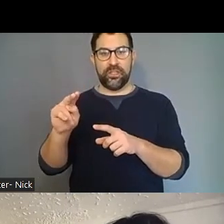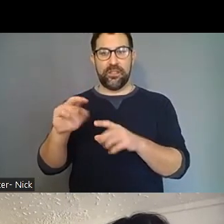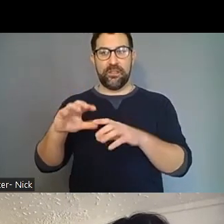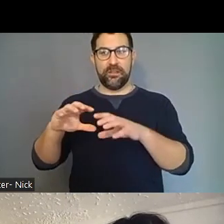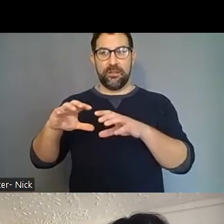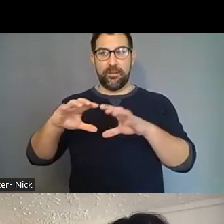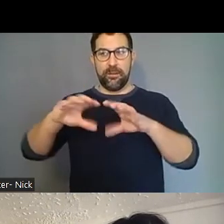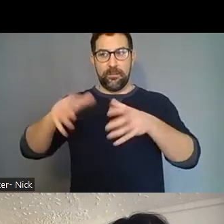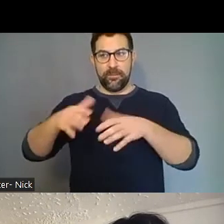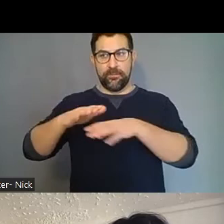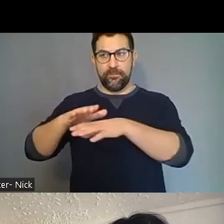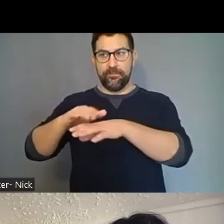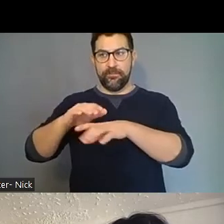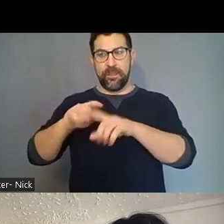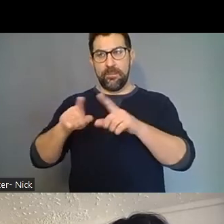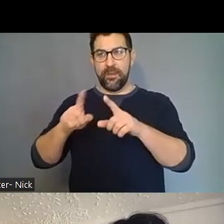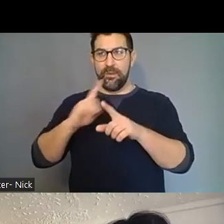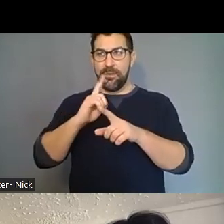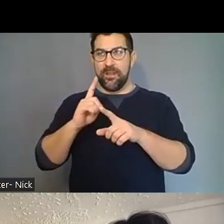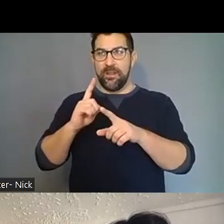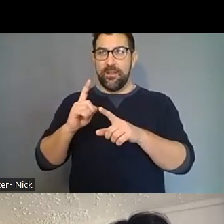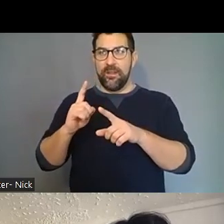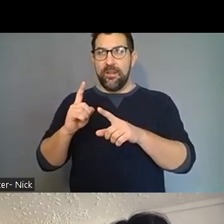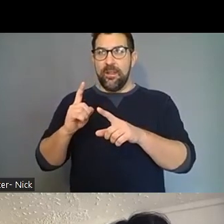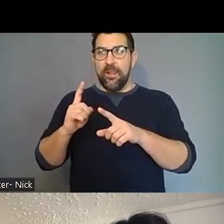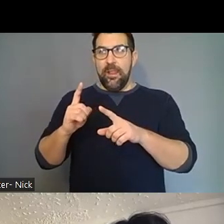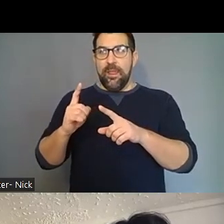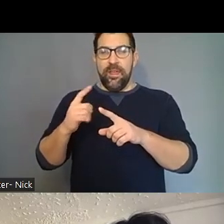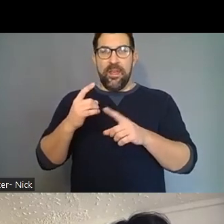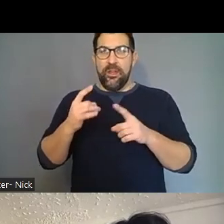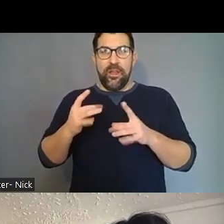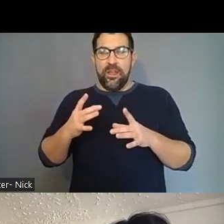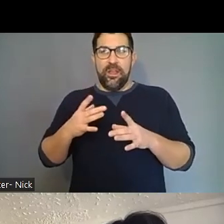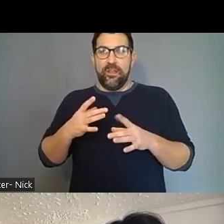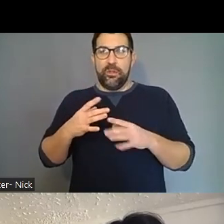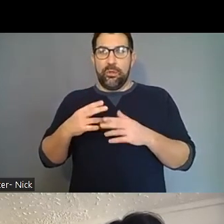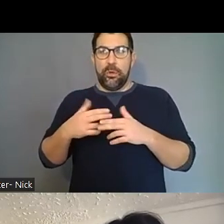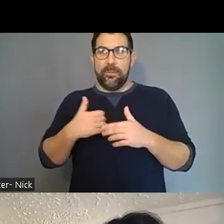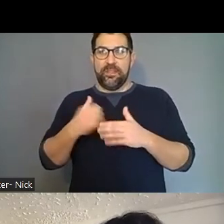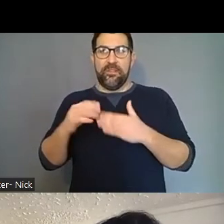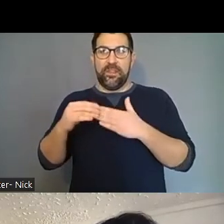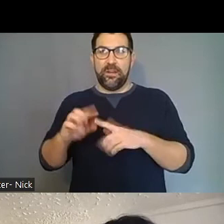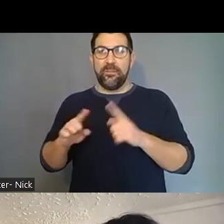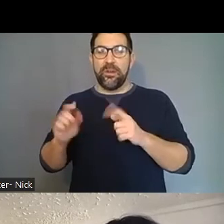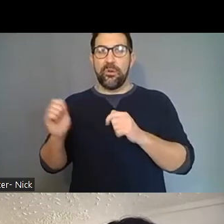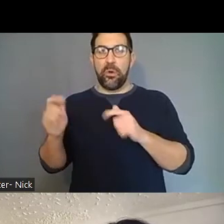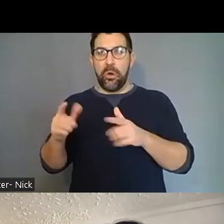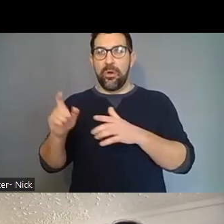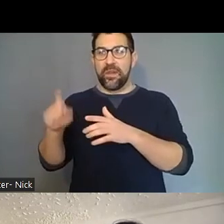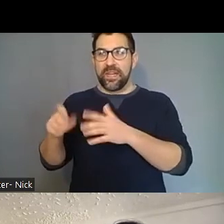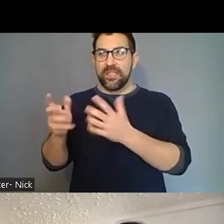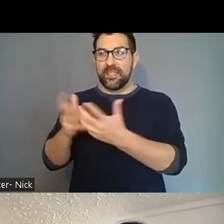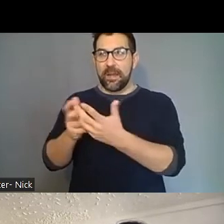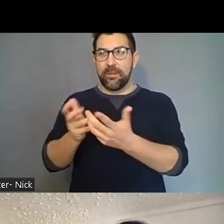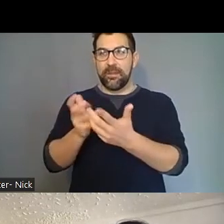of, I hate calling myself, but kind of being looked at as a leader, trying to accommodate everyone's needs is hard. But when we